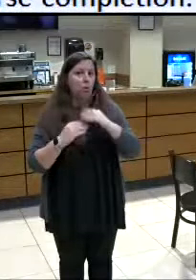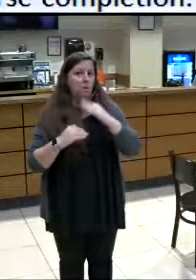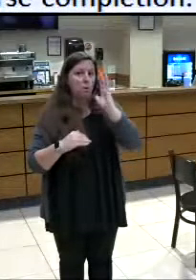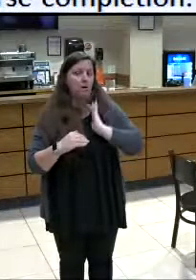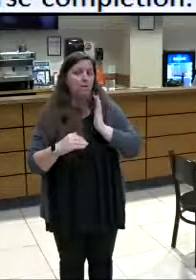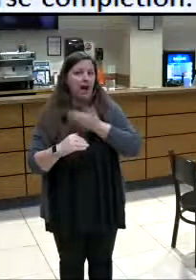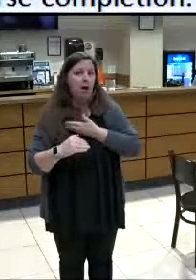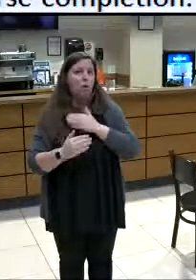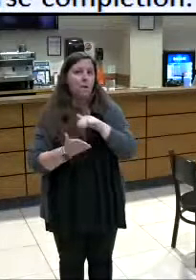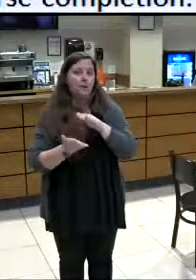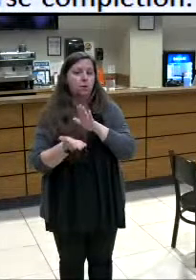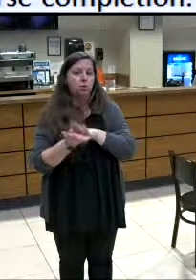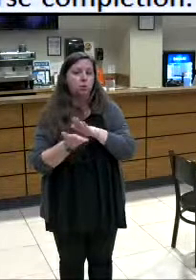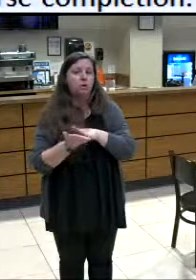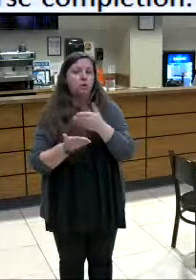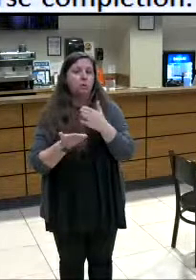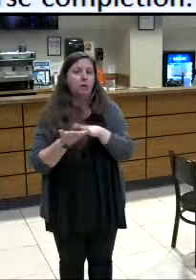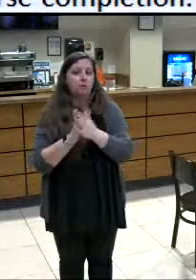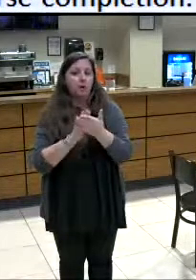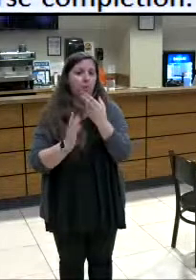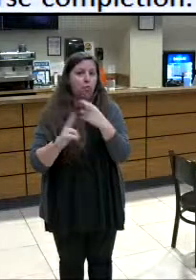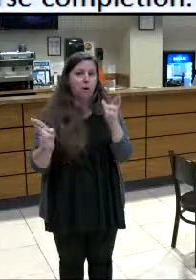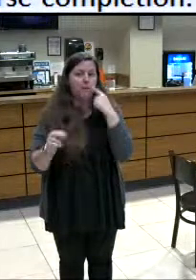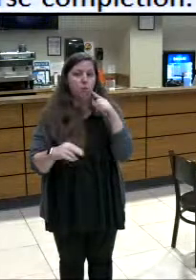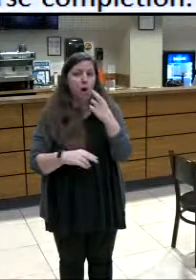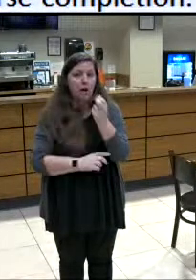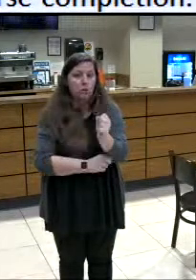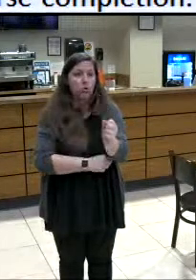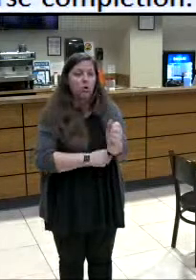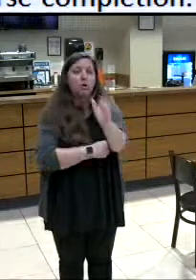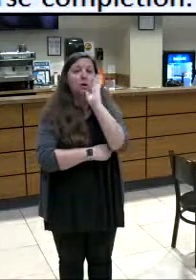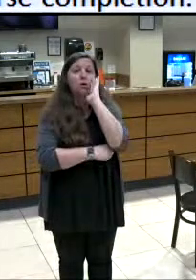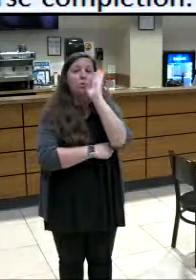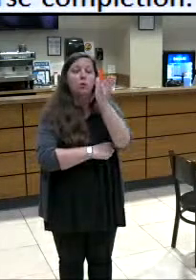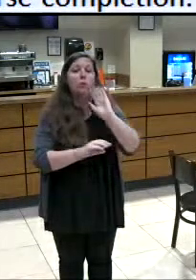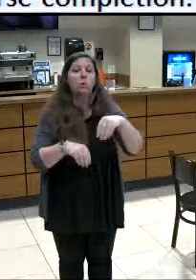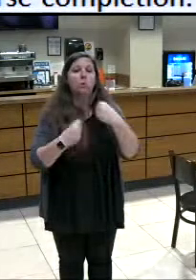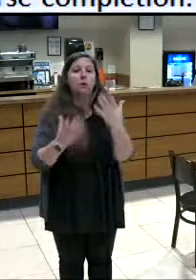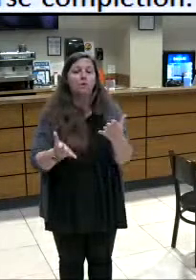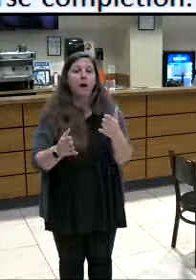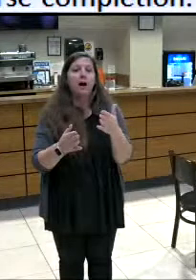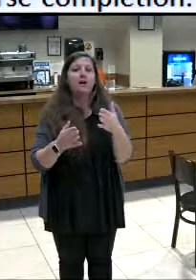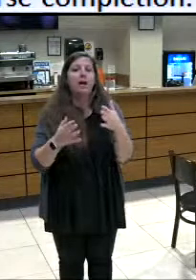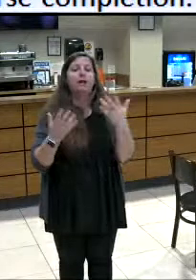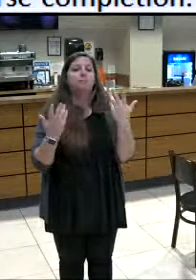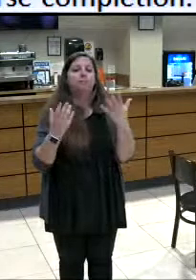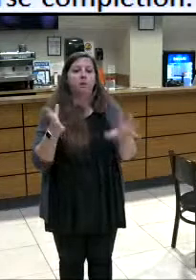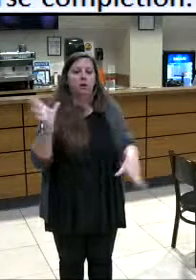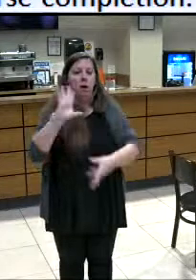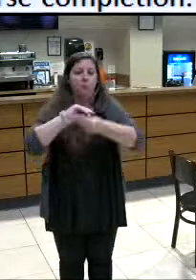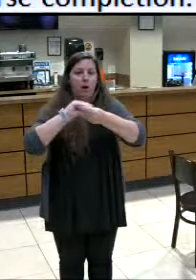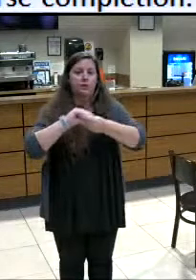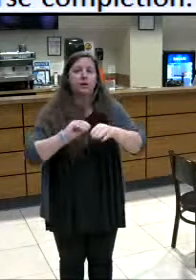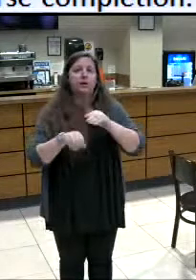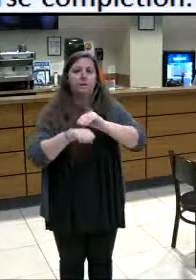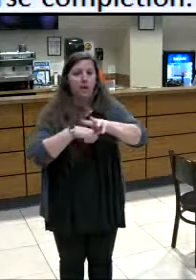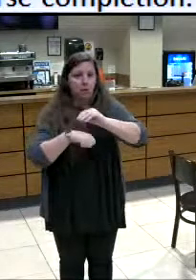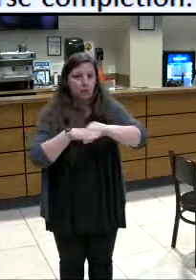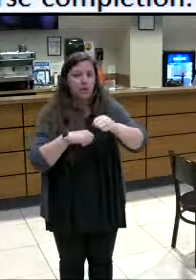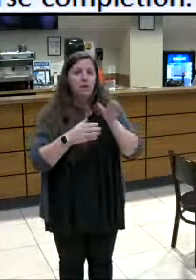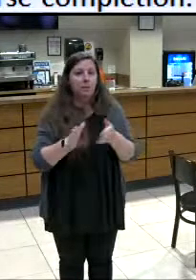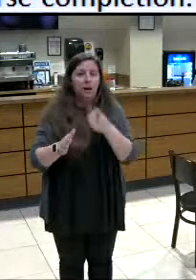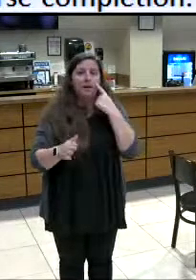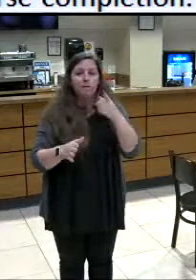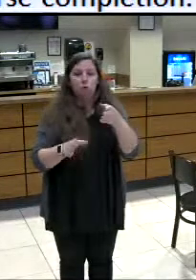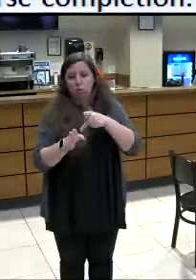will provide students with a comprehensive school counseling plan focused on rigorous course selection, pathway selection,